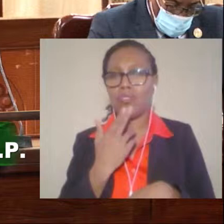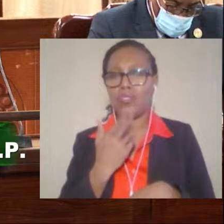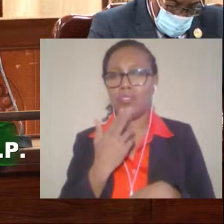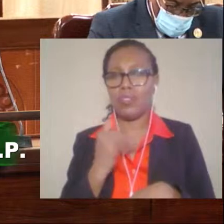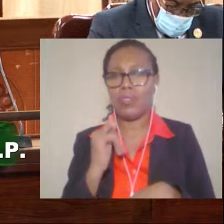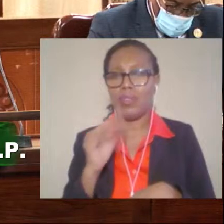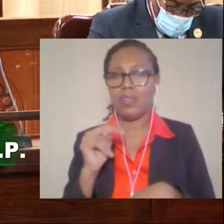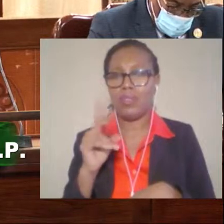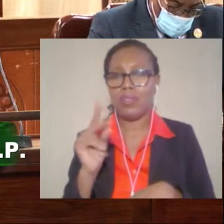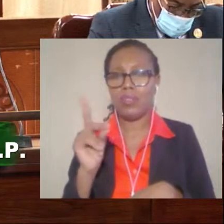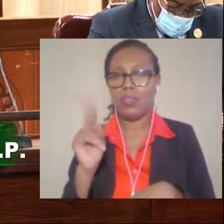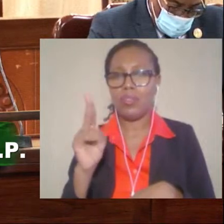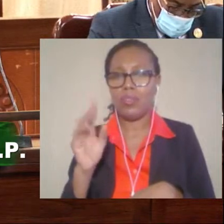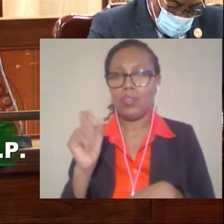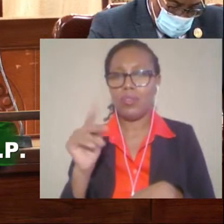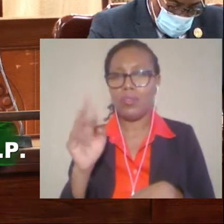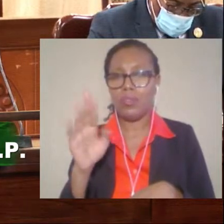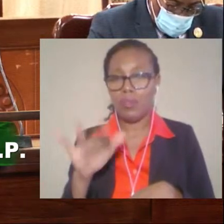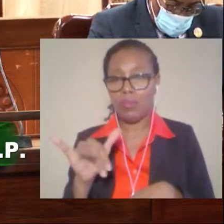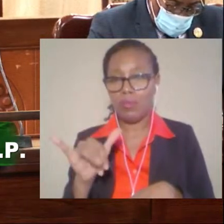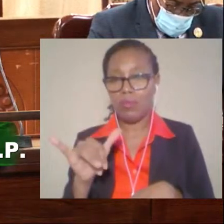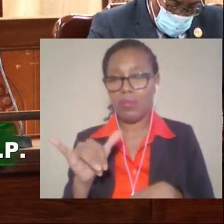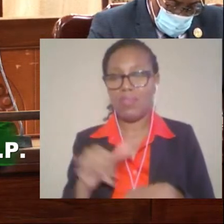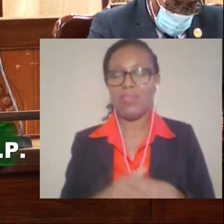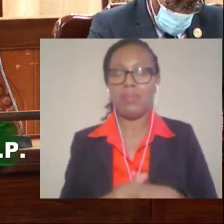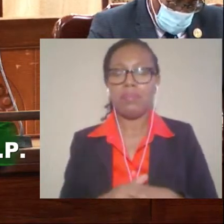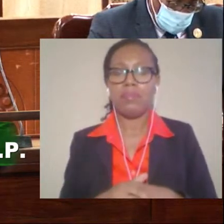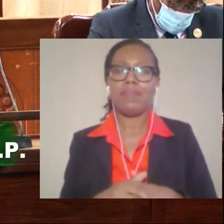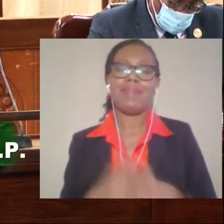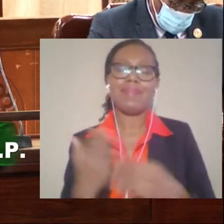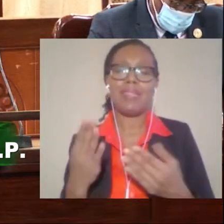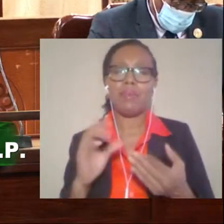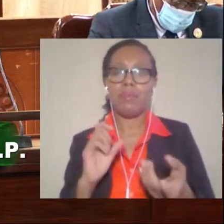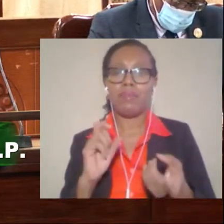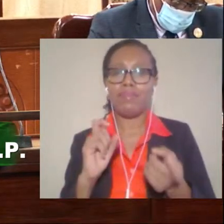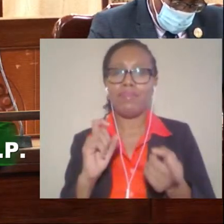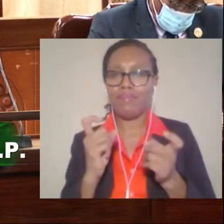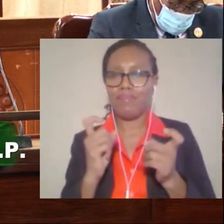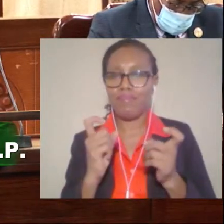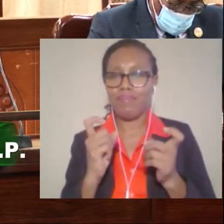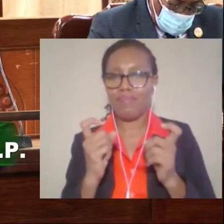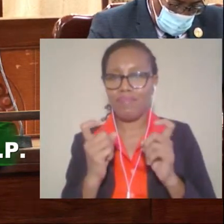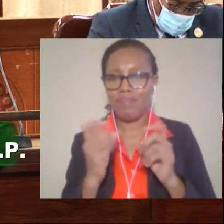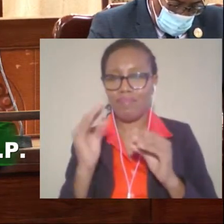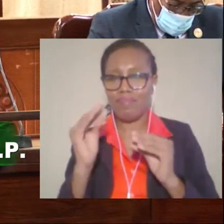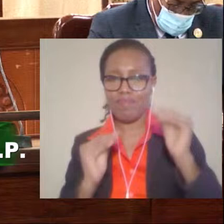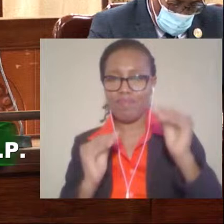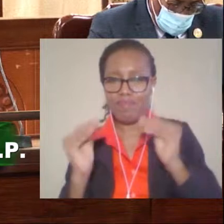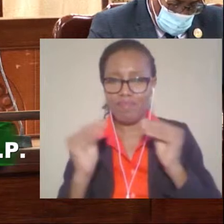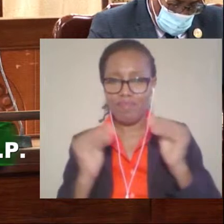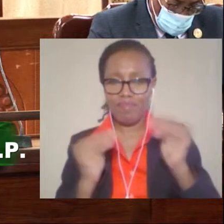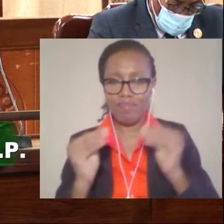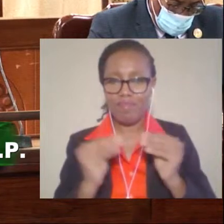with respect to restructuring to enable public-private